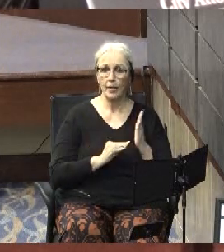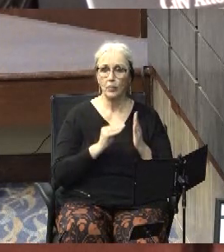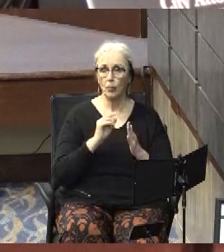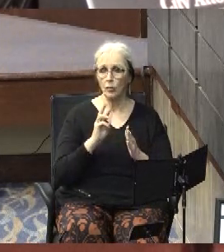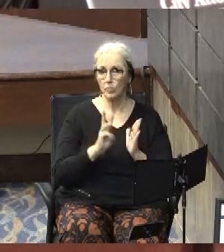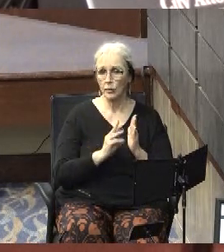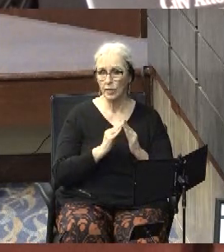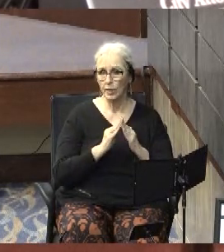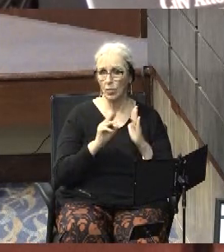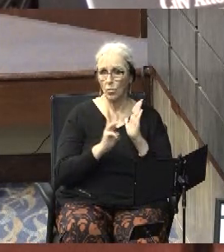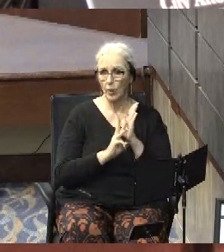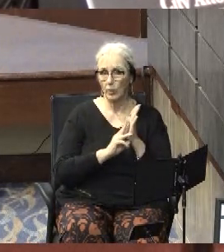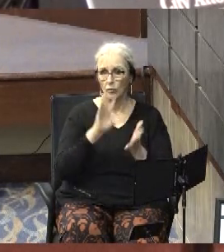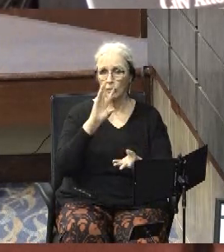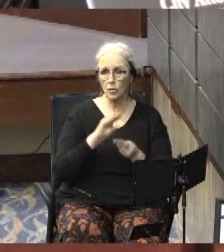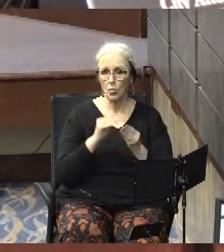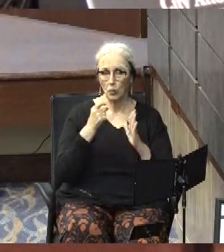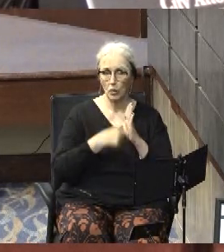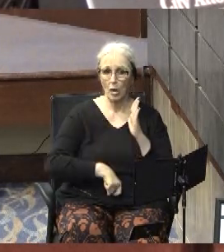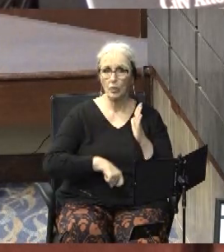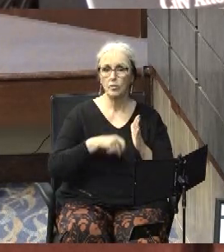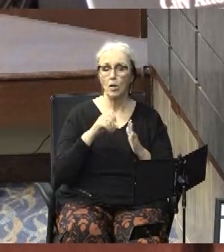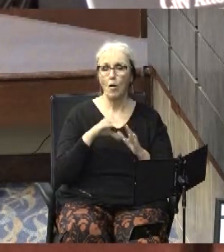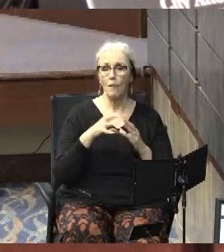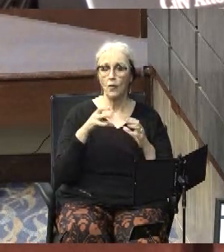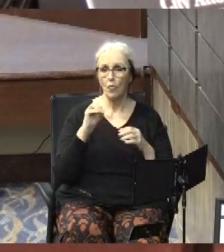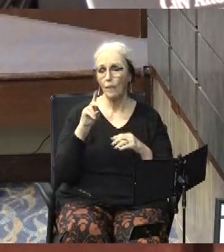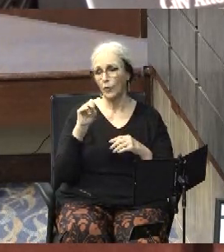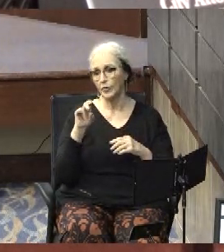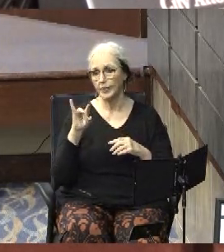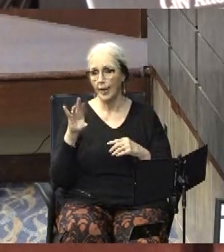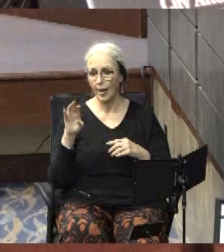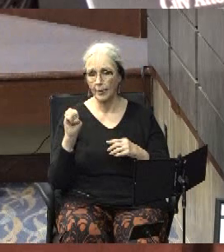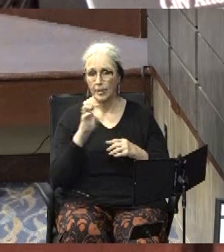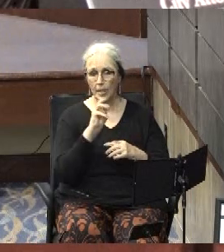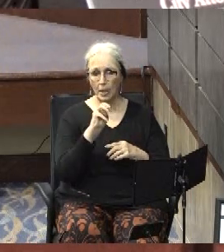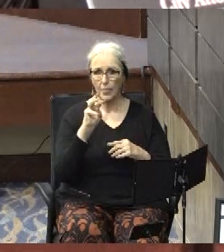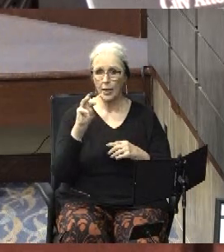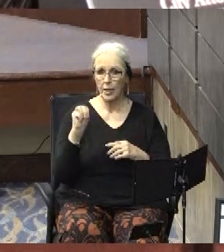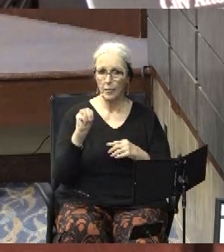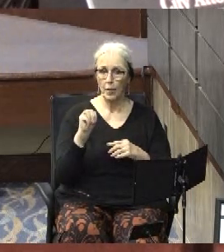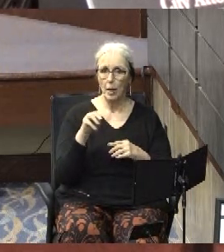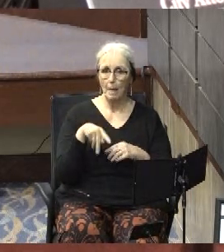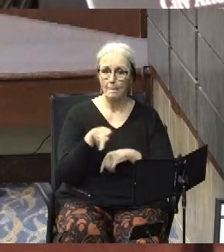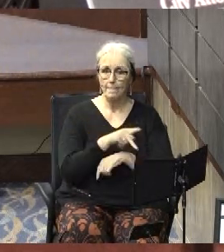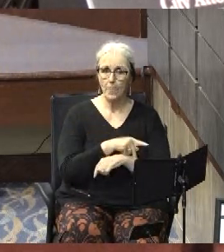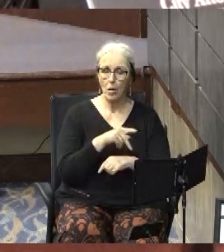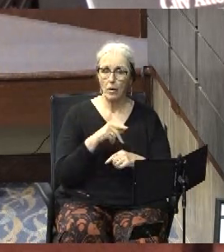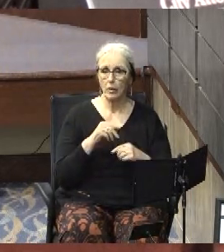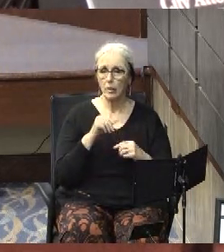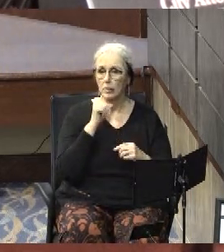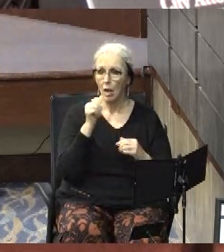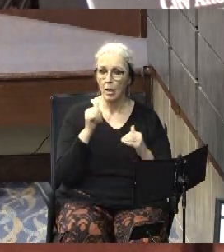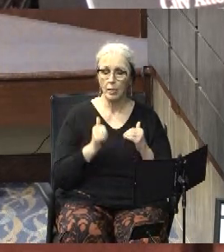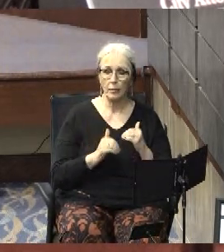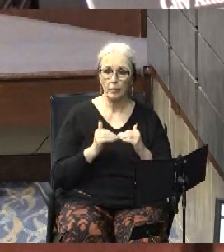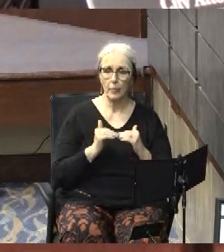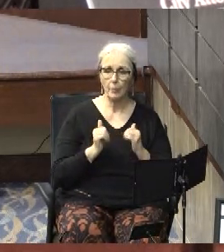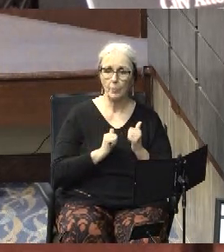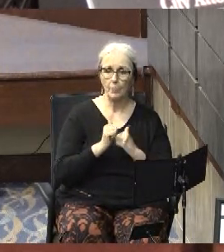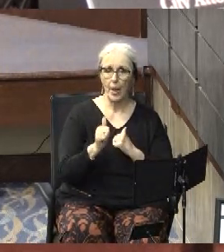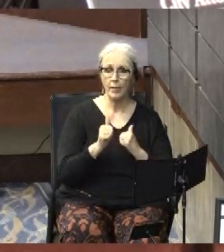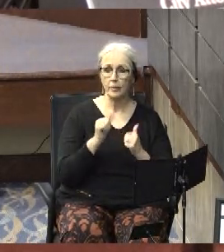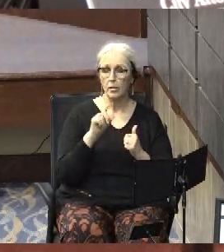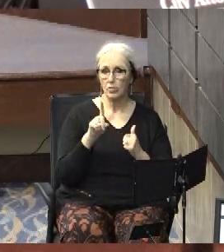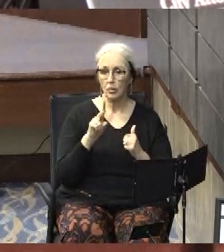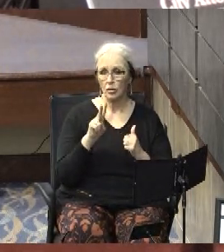in the total cost for oversizing of improvements required by the city for the M&M Industrial Park Addition in an amount not to exceed $2.5 million